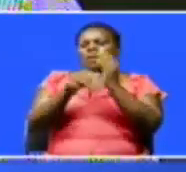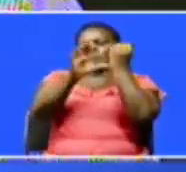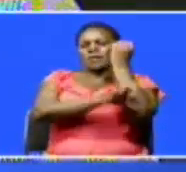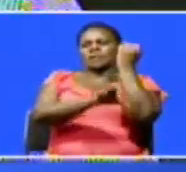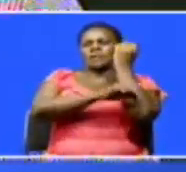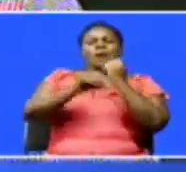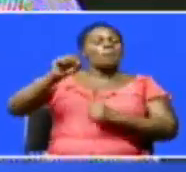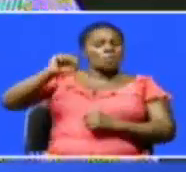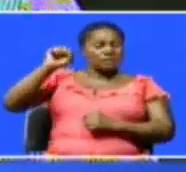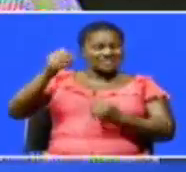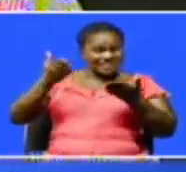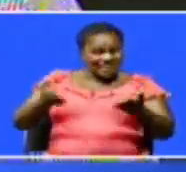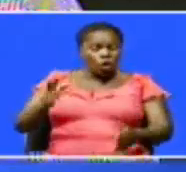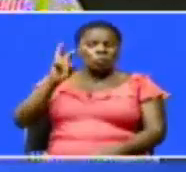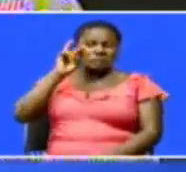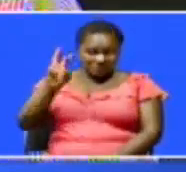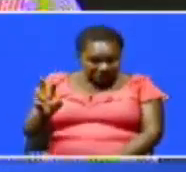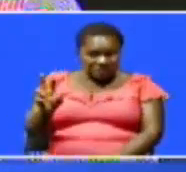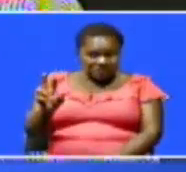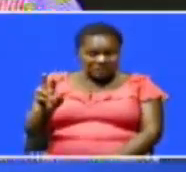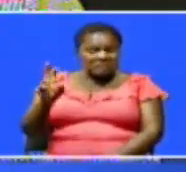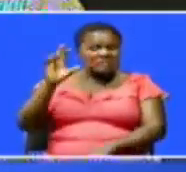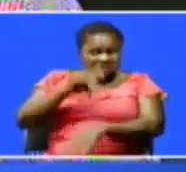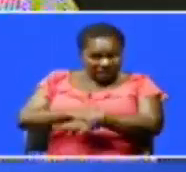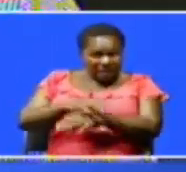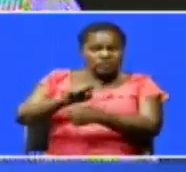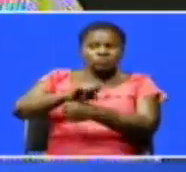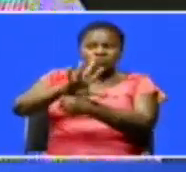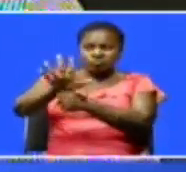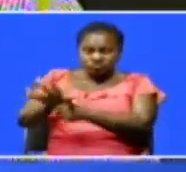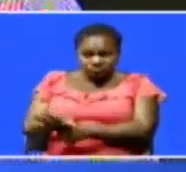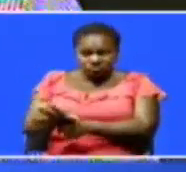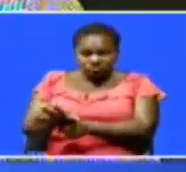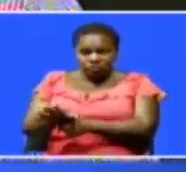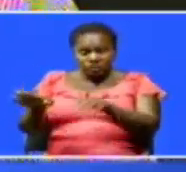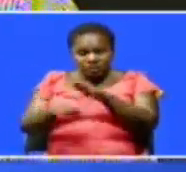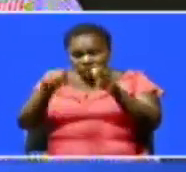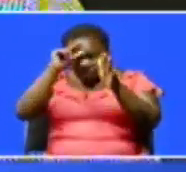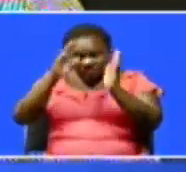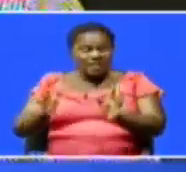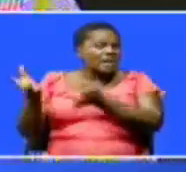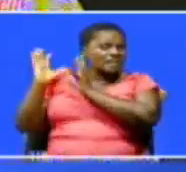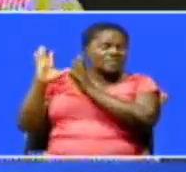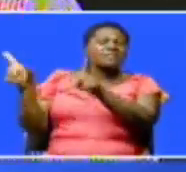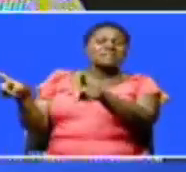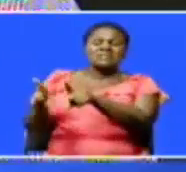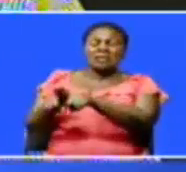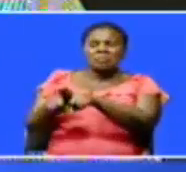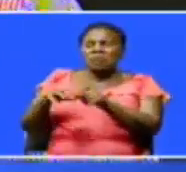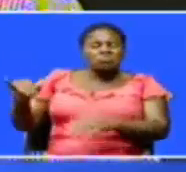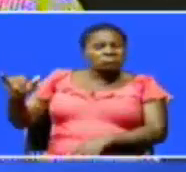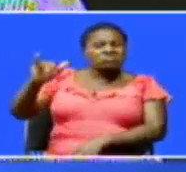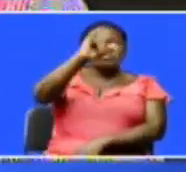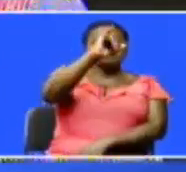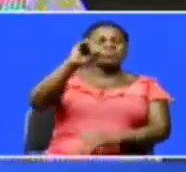clear to politicians now that if you contract COVID, and you already saw a deputy governor from Kilifi, there's nowhere else you're